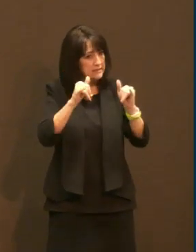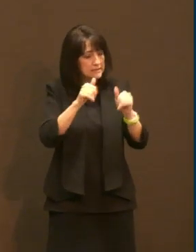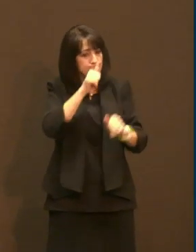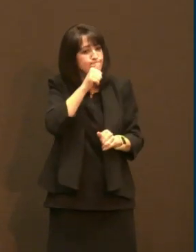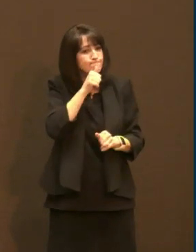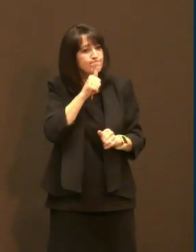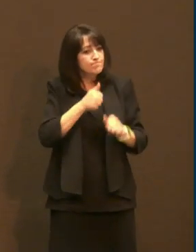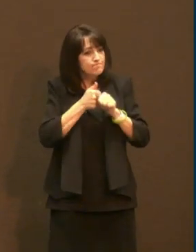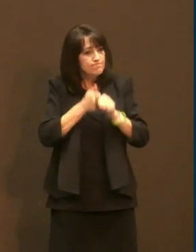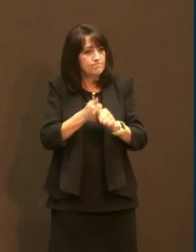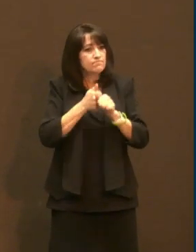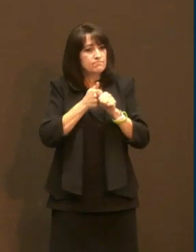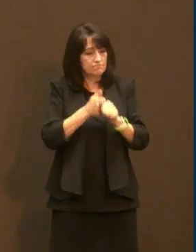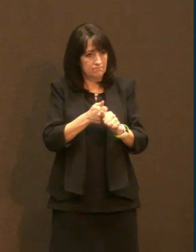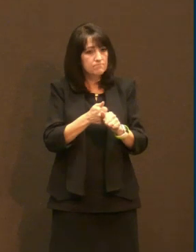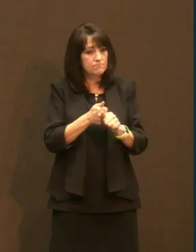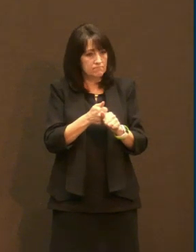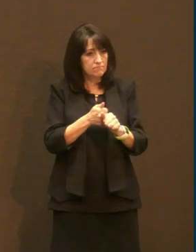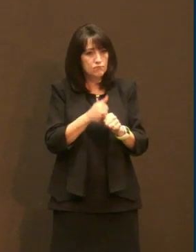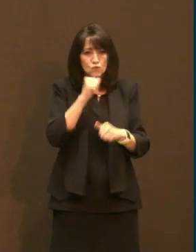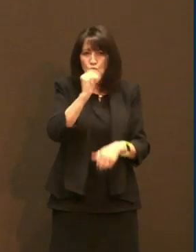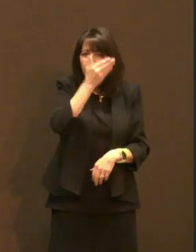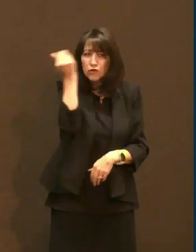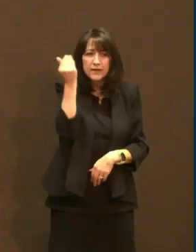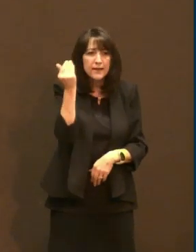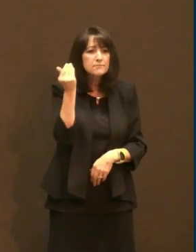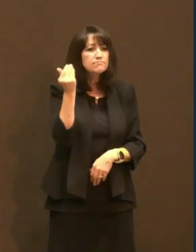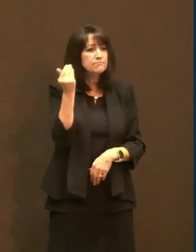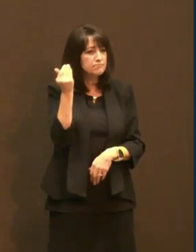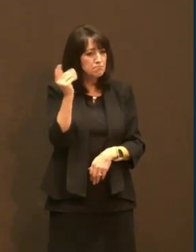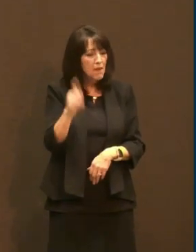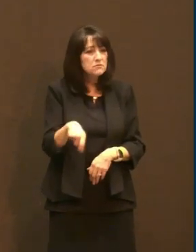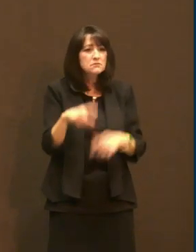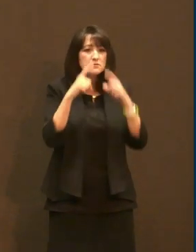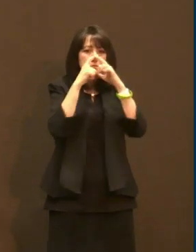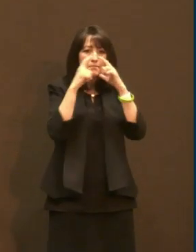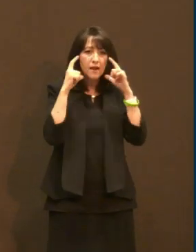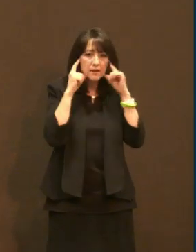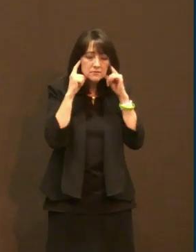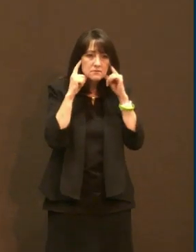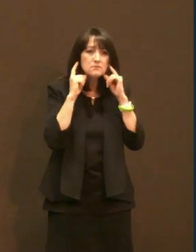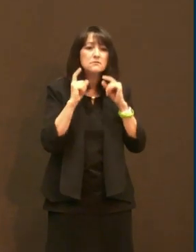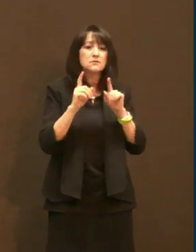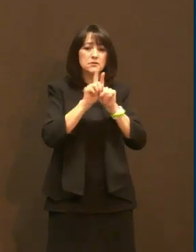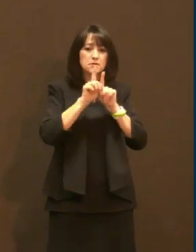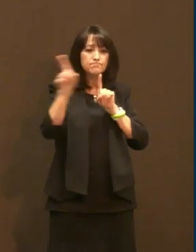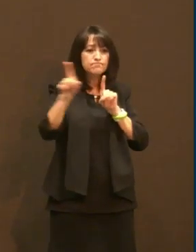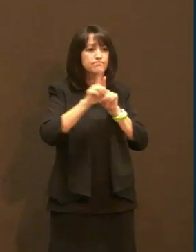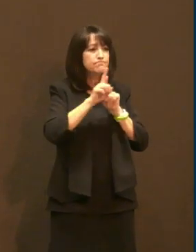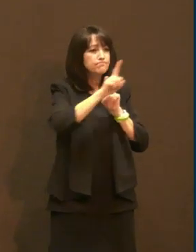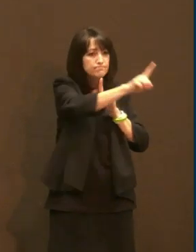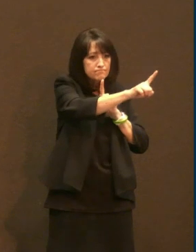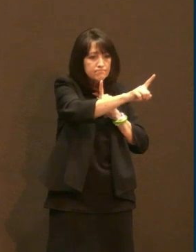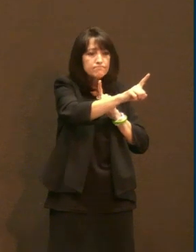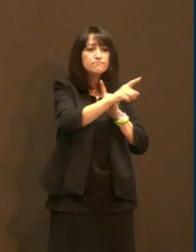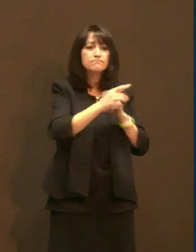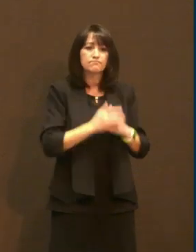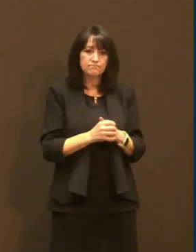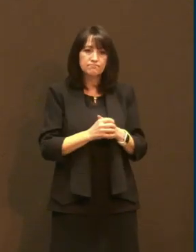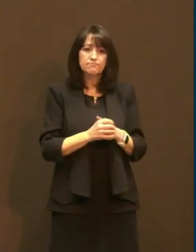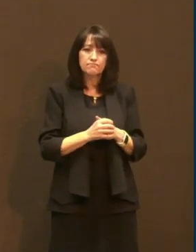forget about your mask wearing, your social distancing, helping business owners and establishments as